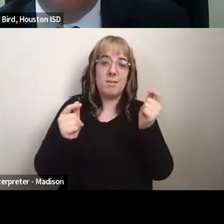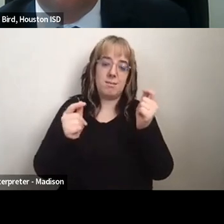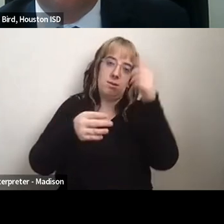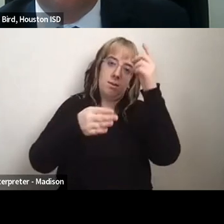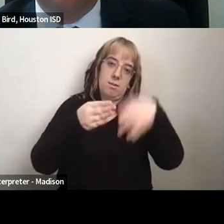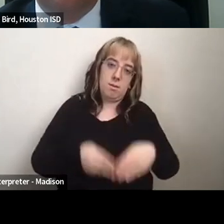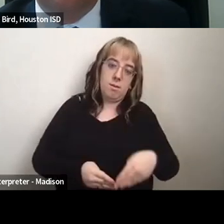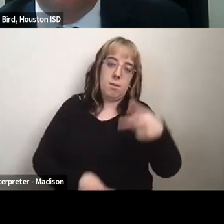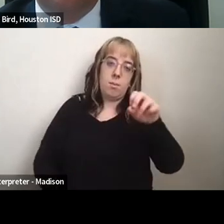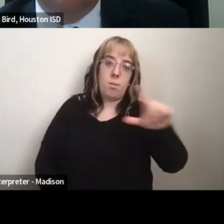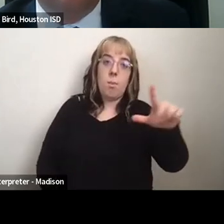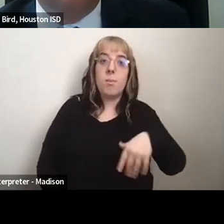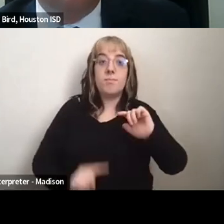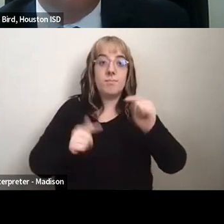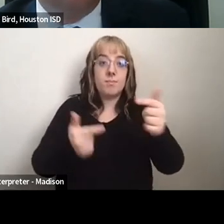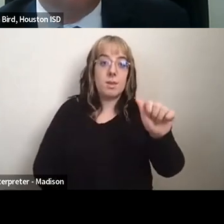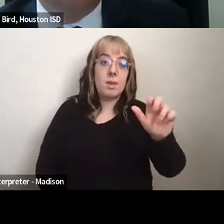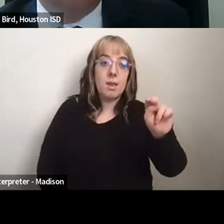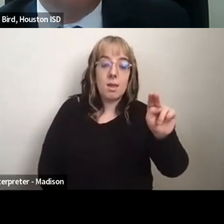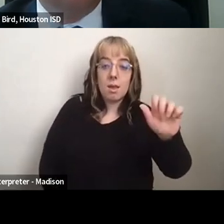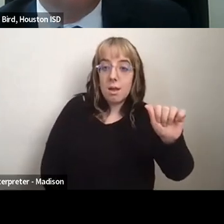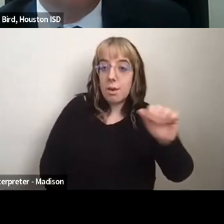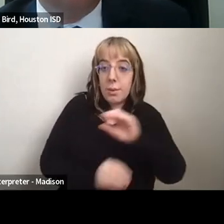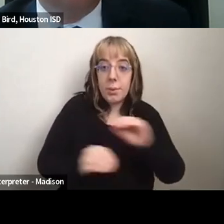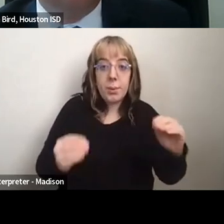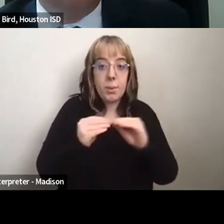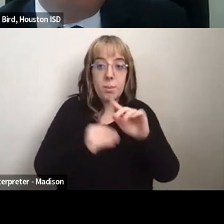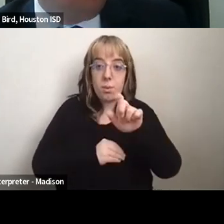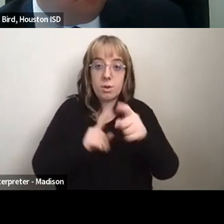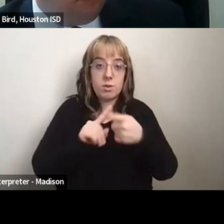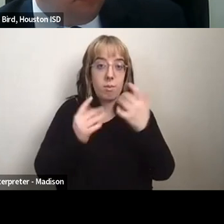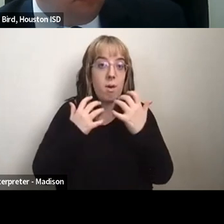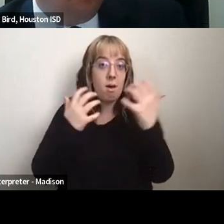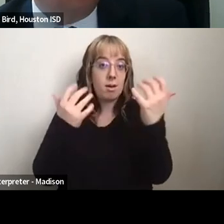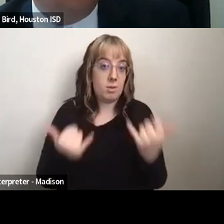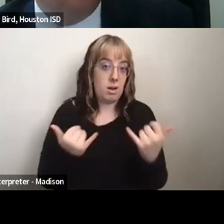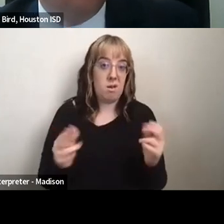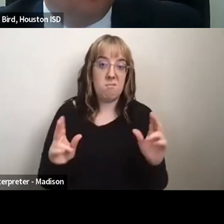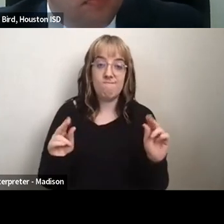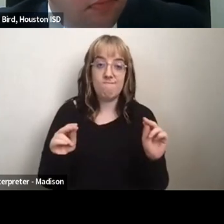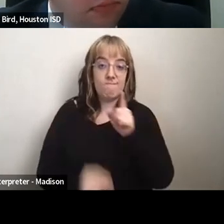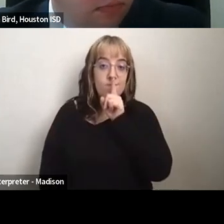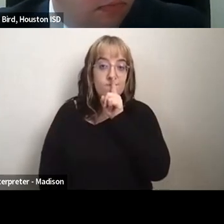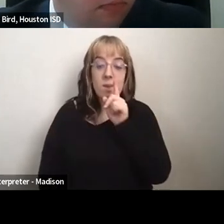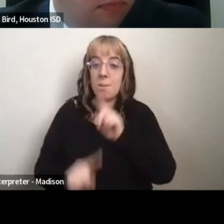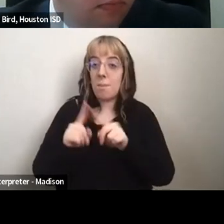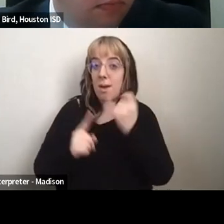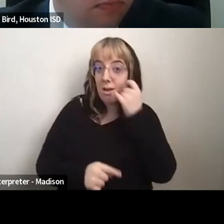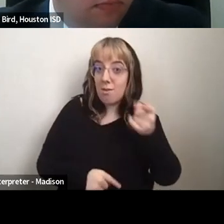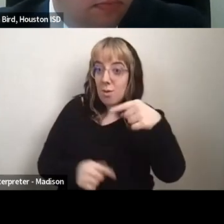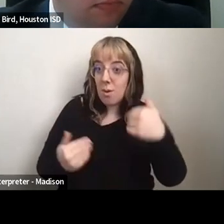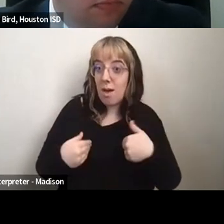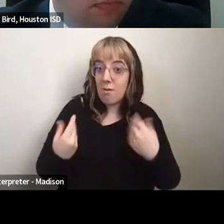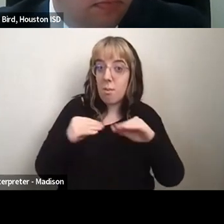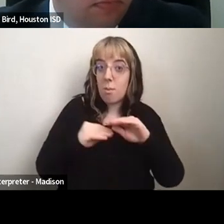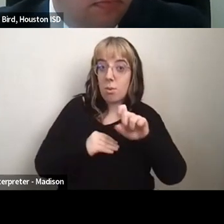And then Anna, so no more questions from the audience right now. If you have more questions for our speakers.